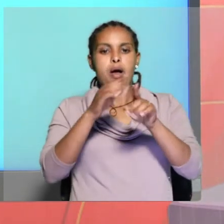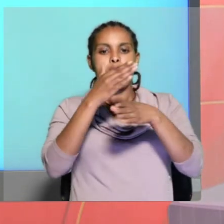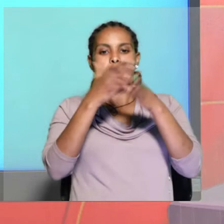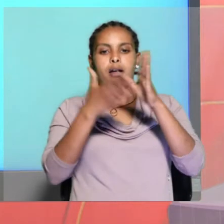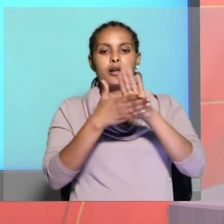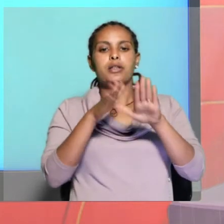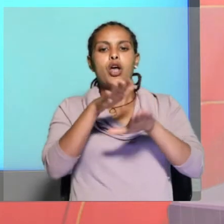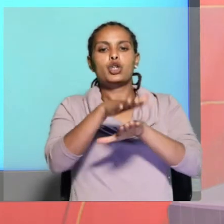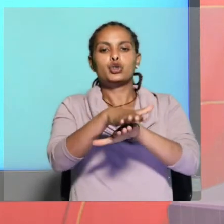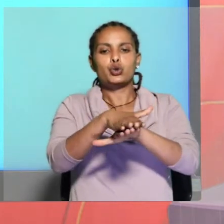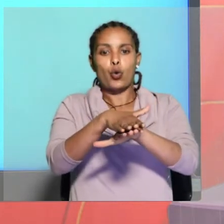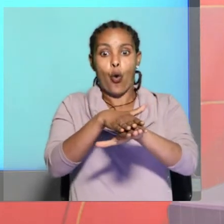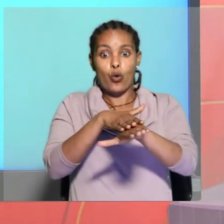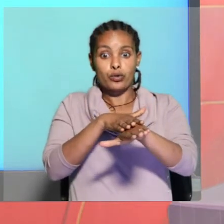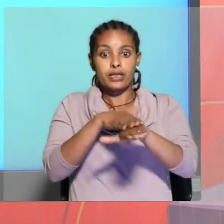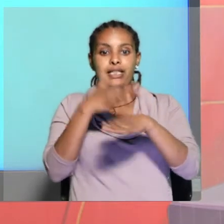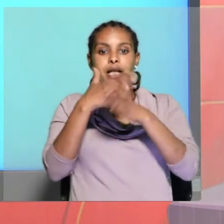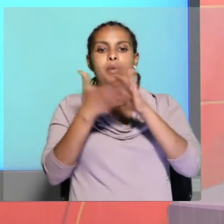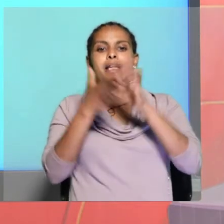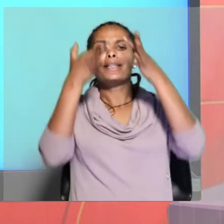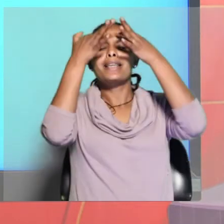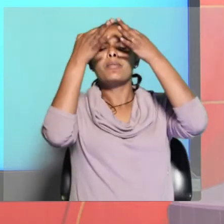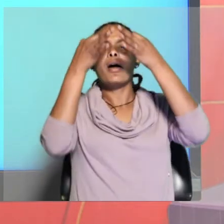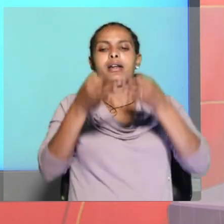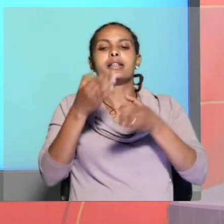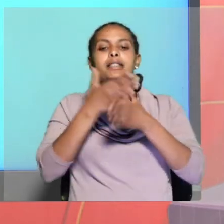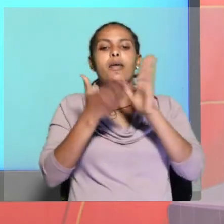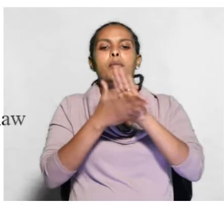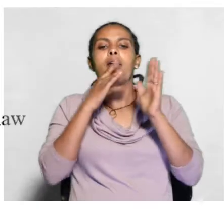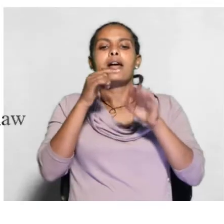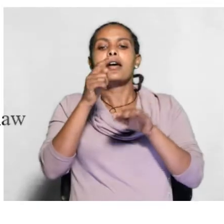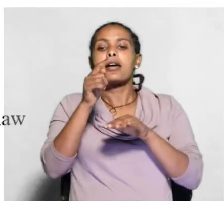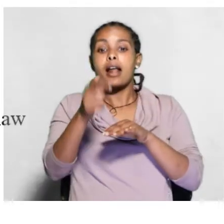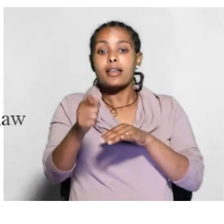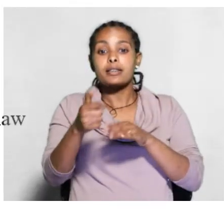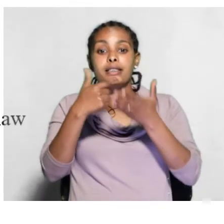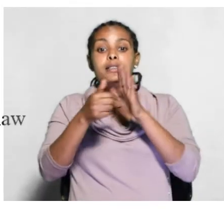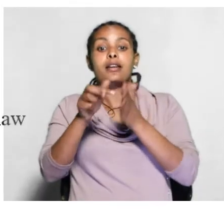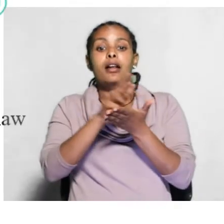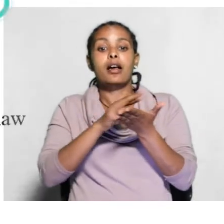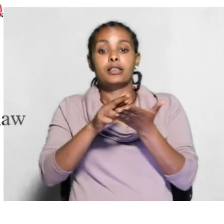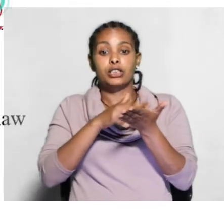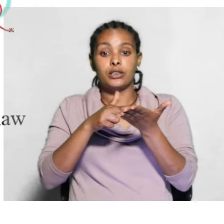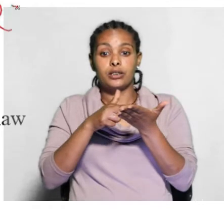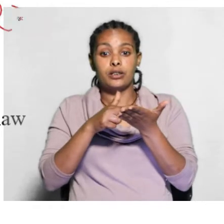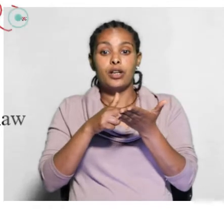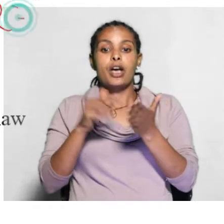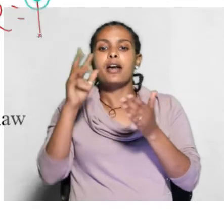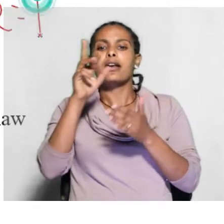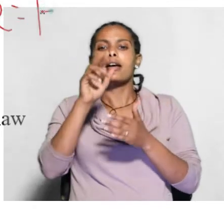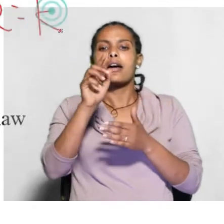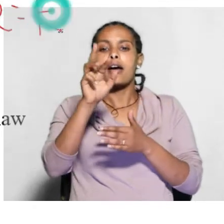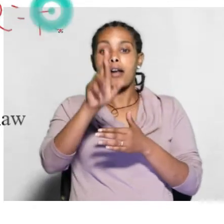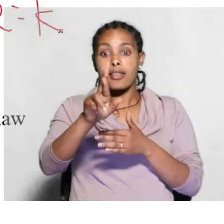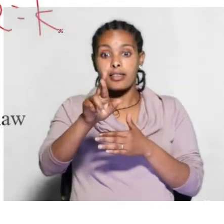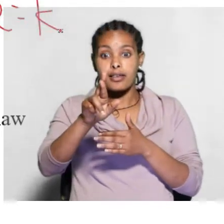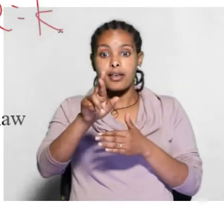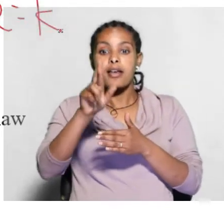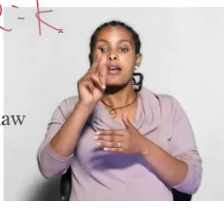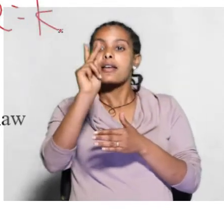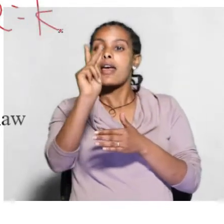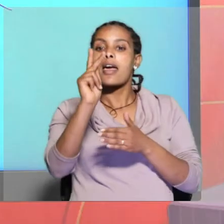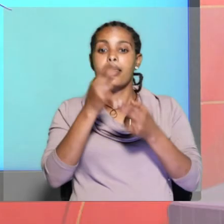step is rate determining step. Therefore, rates of this reaction, rates equal K times